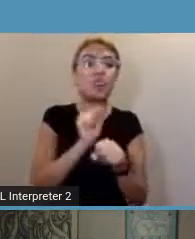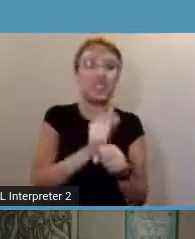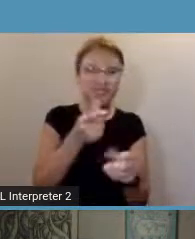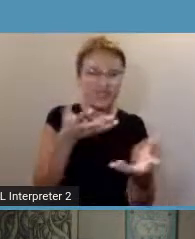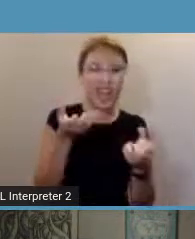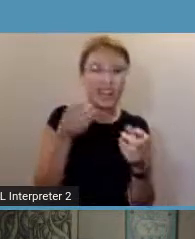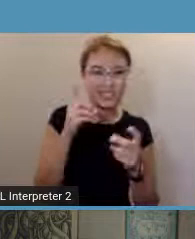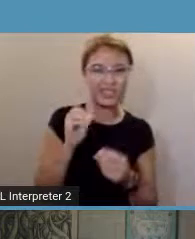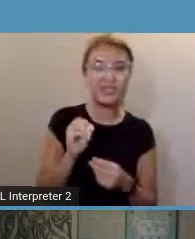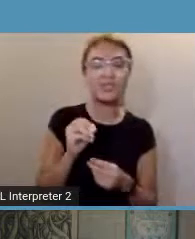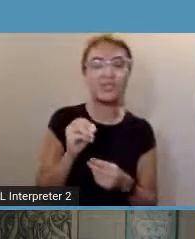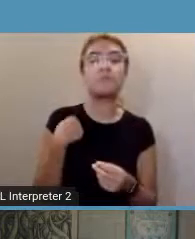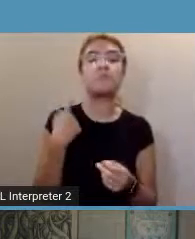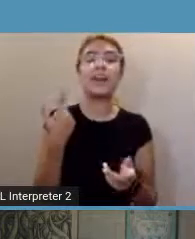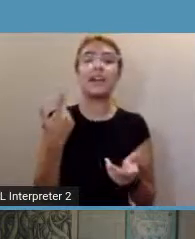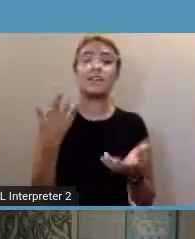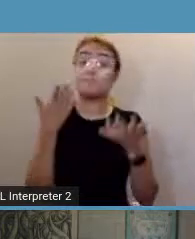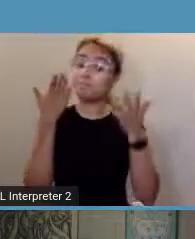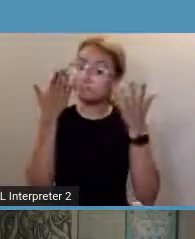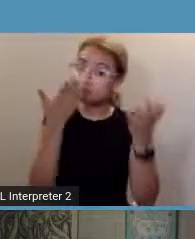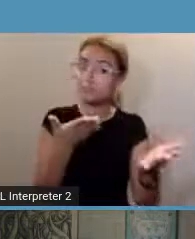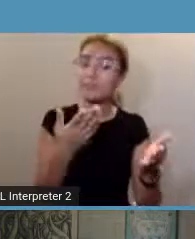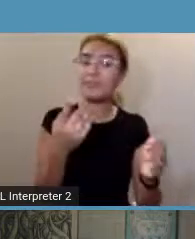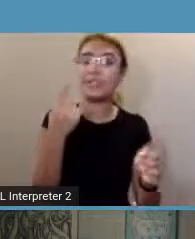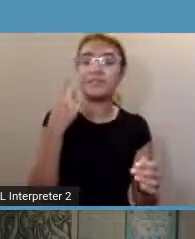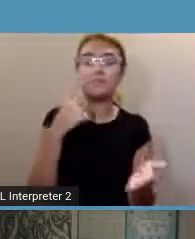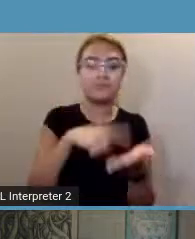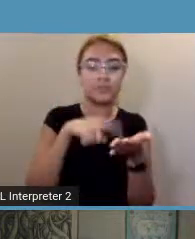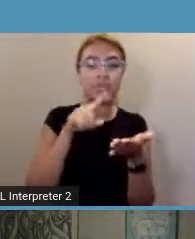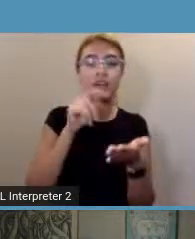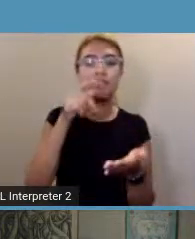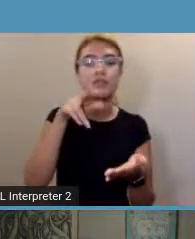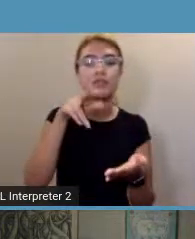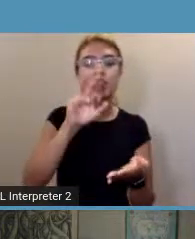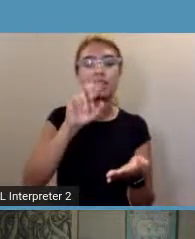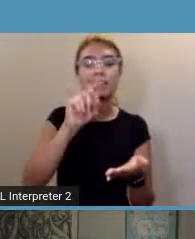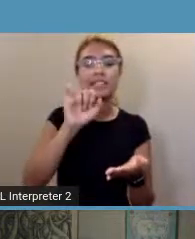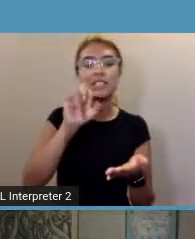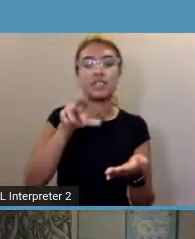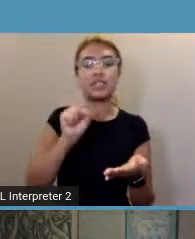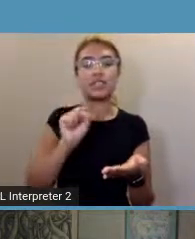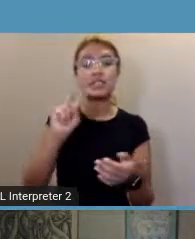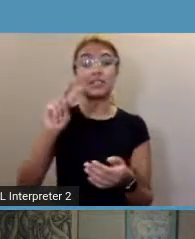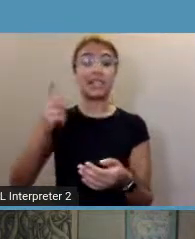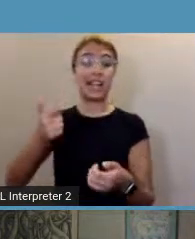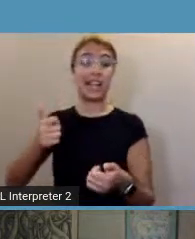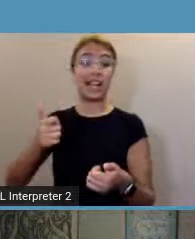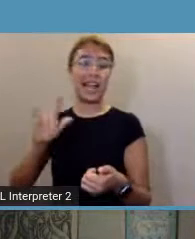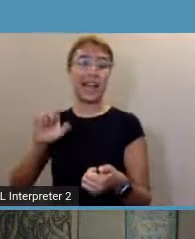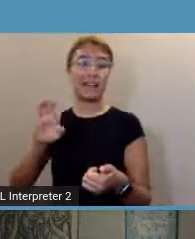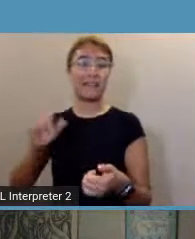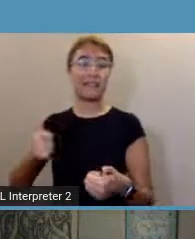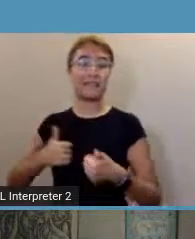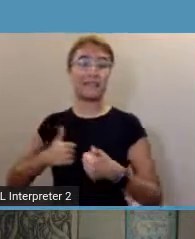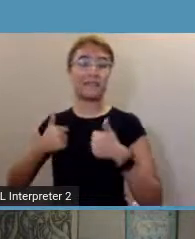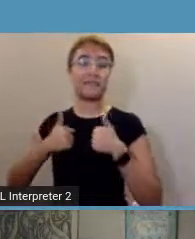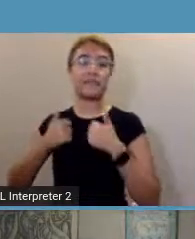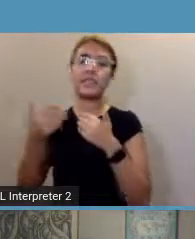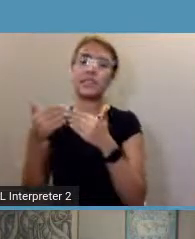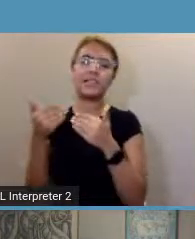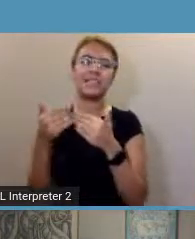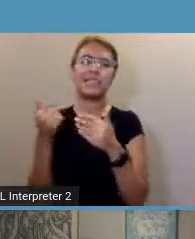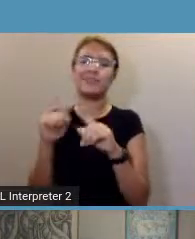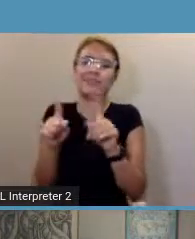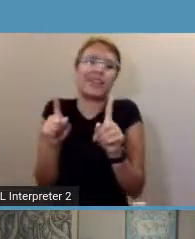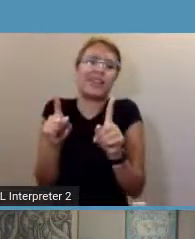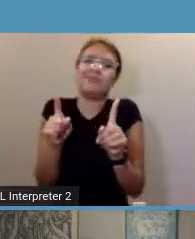Really recommend you check Reporters Without Frontiers for that one. Second Life is tricky, but it's all YouTube videos. You can learn it.